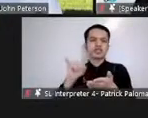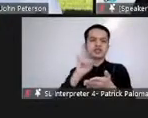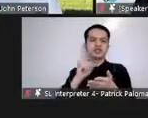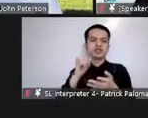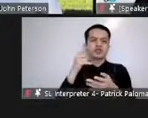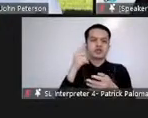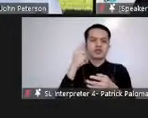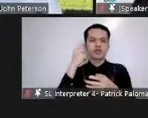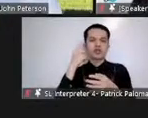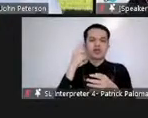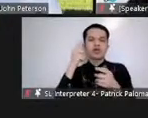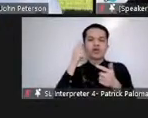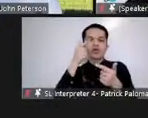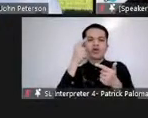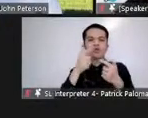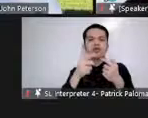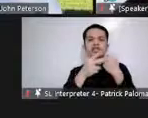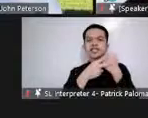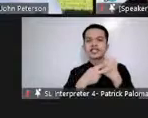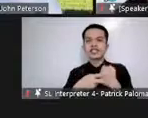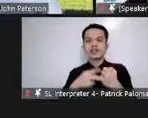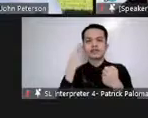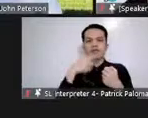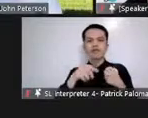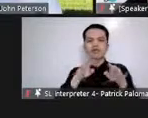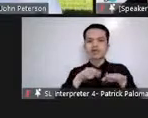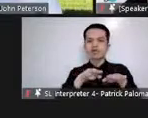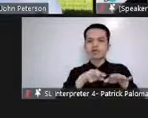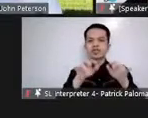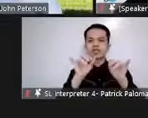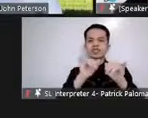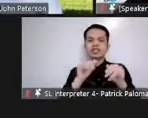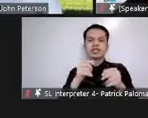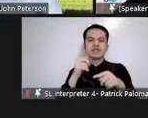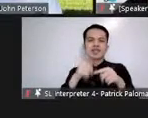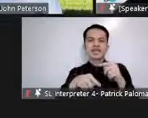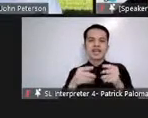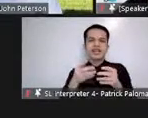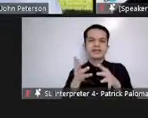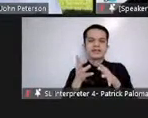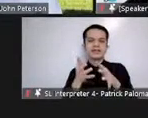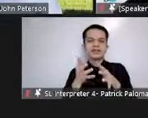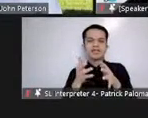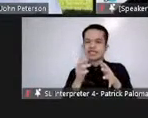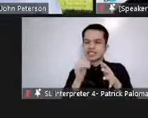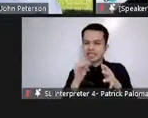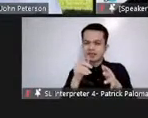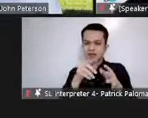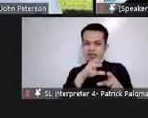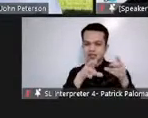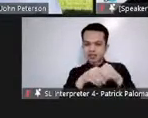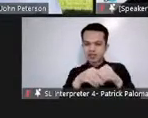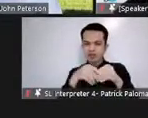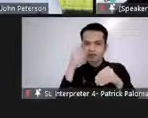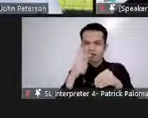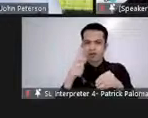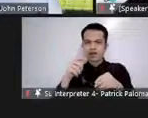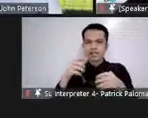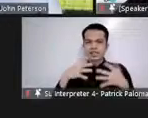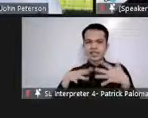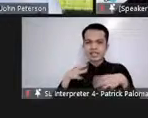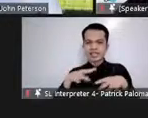the preservation and transmission of the weaving, but we cannot prevent the different groups if they wish to engage into the textile